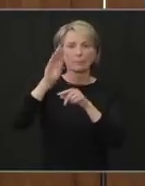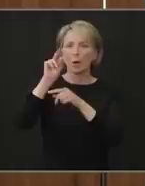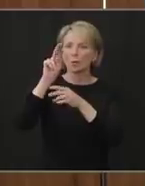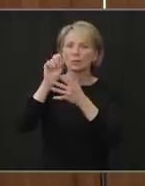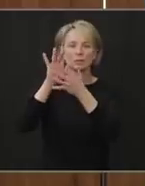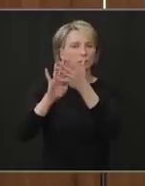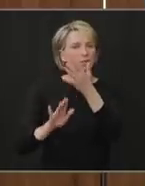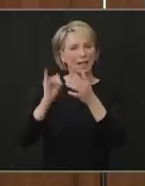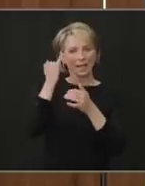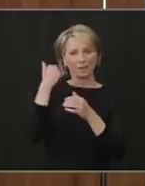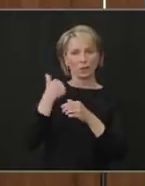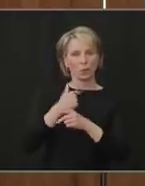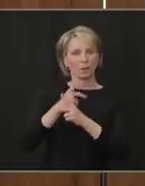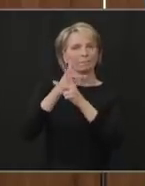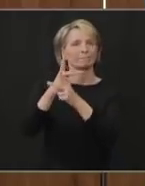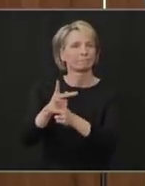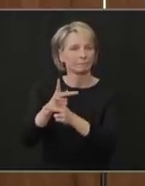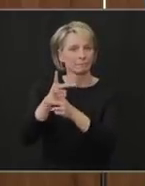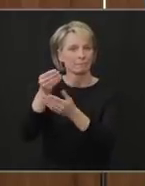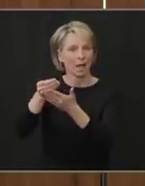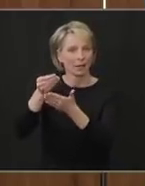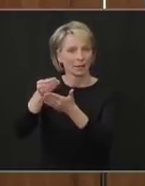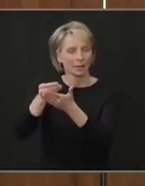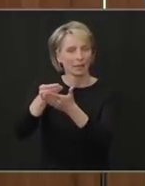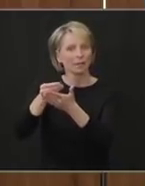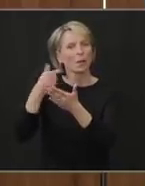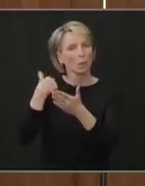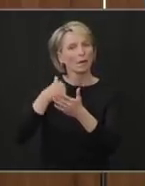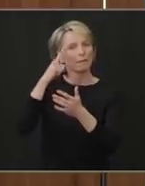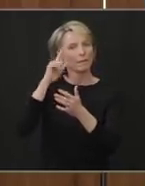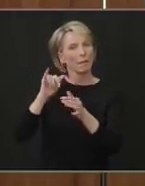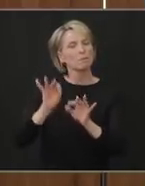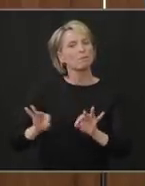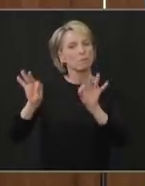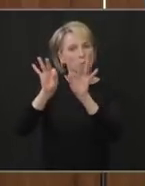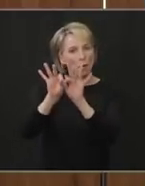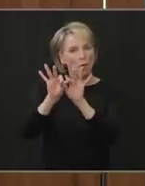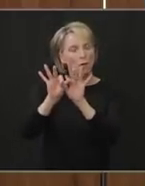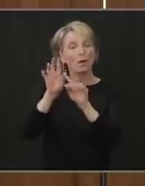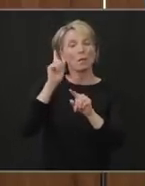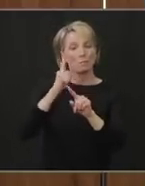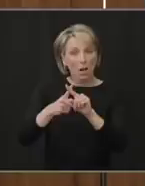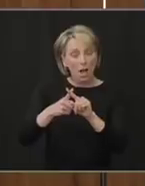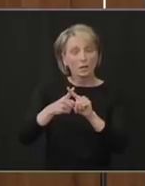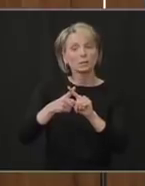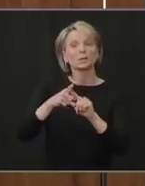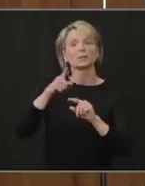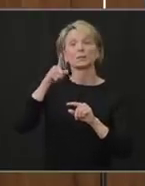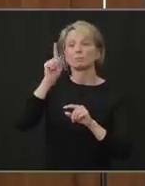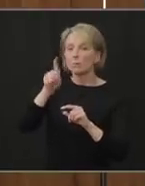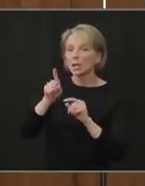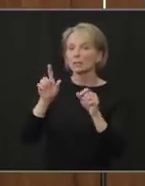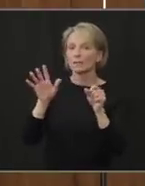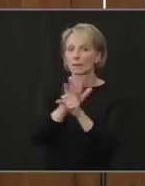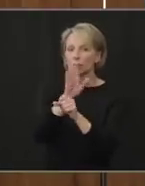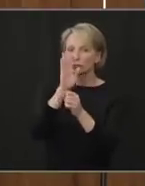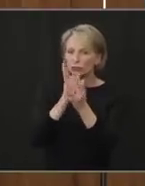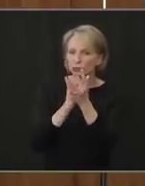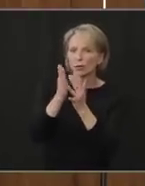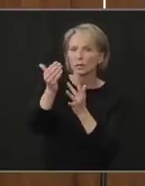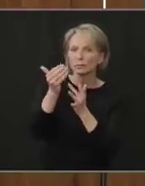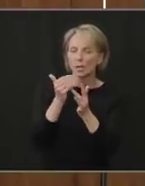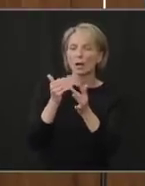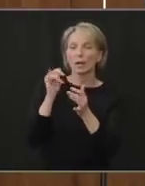importantly, it provides for transparency, full disclosure of these deals within a set period of